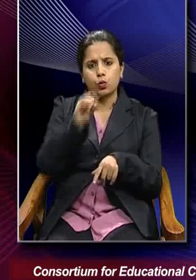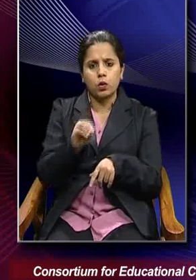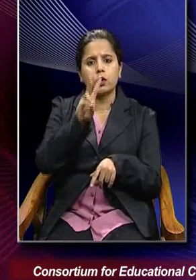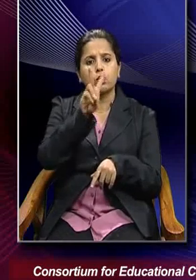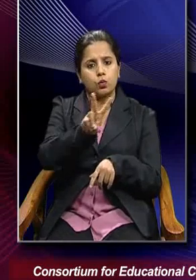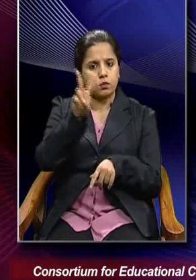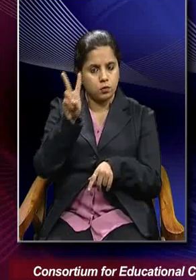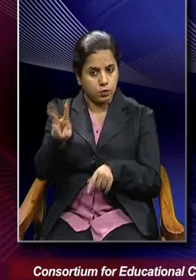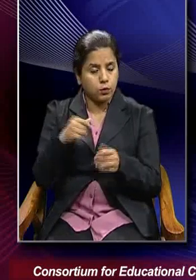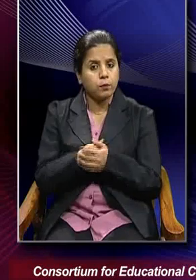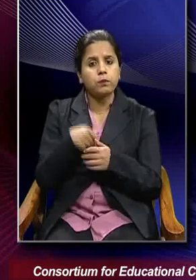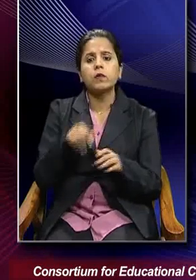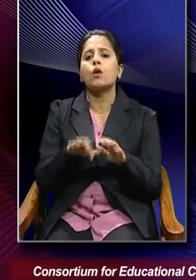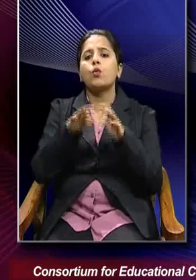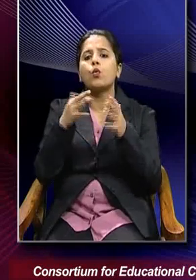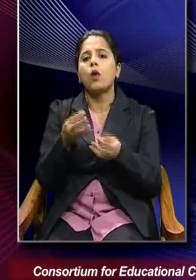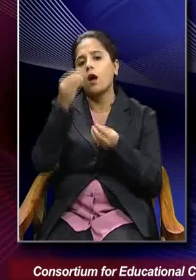2022, the World